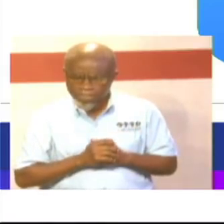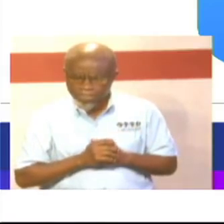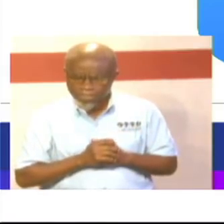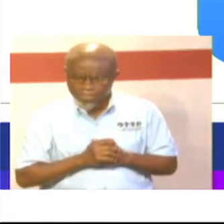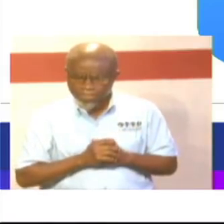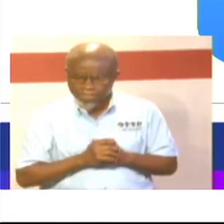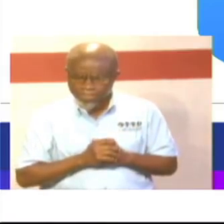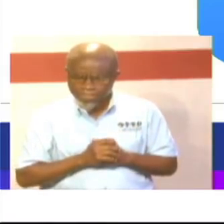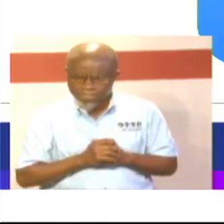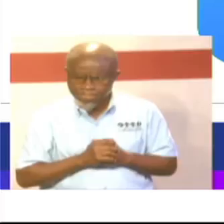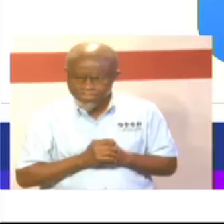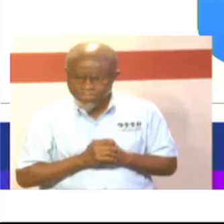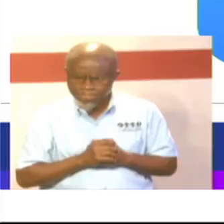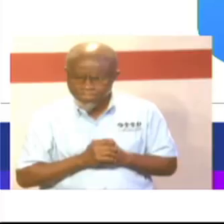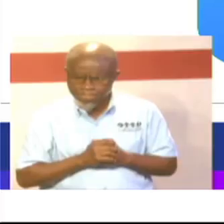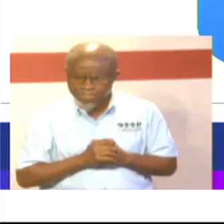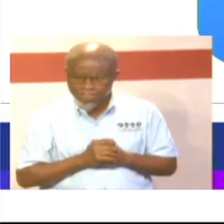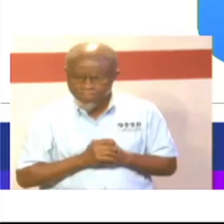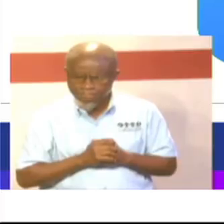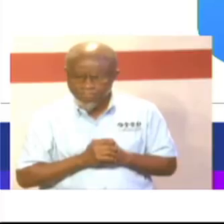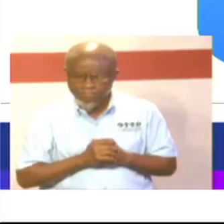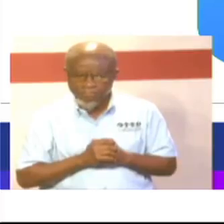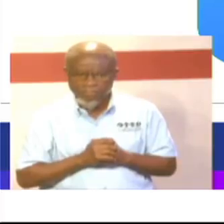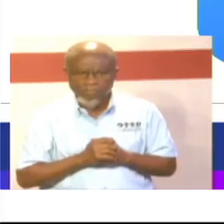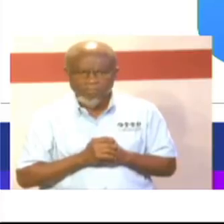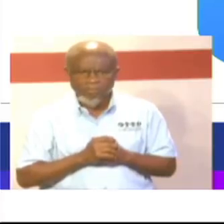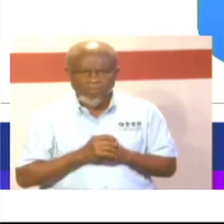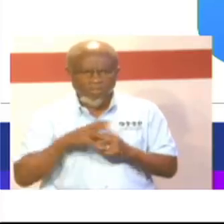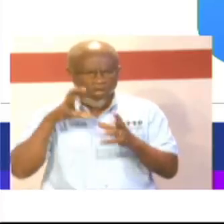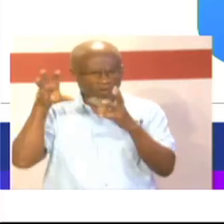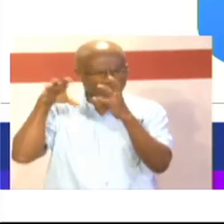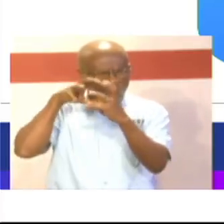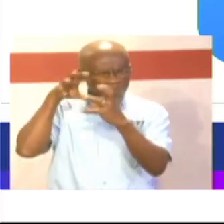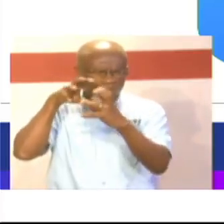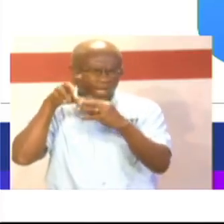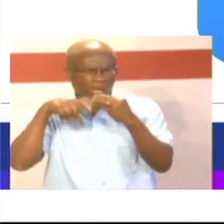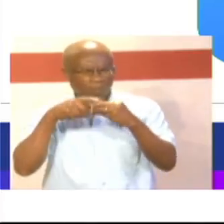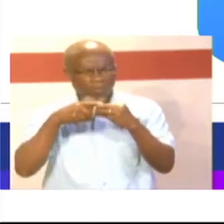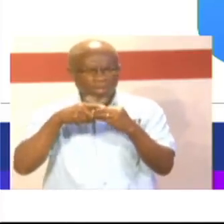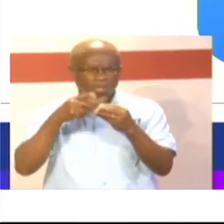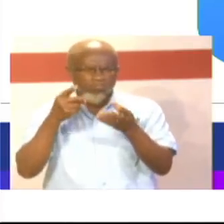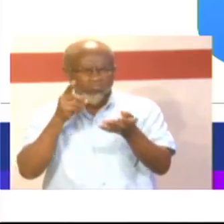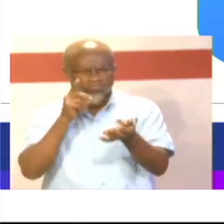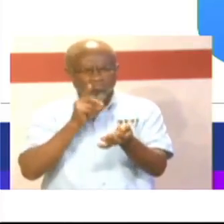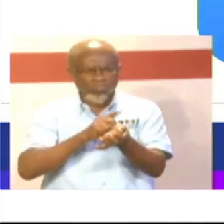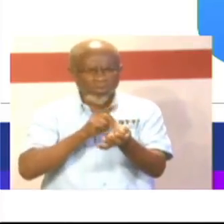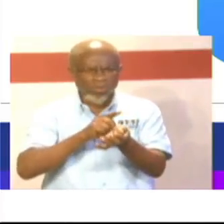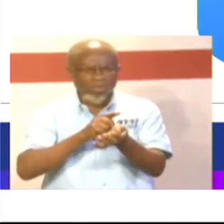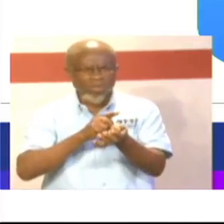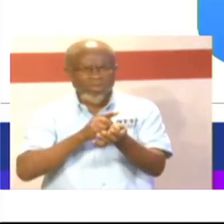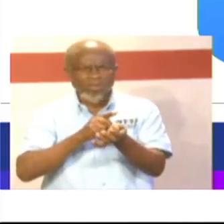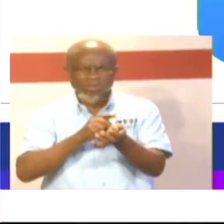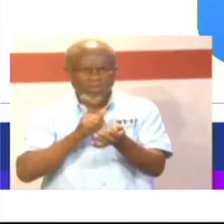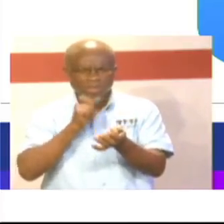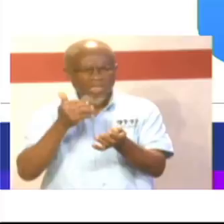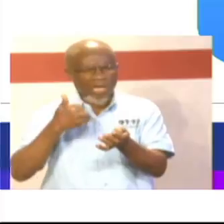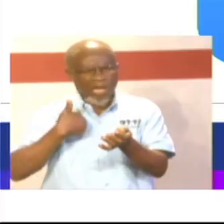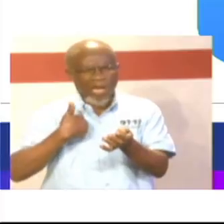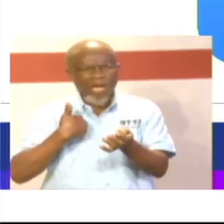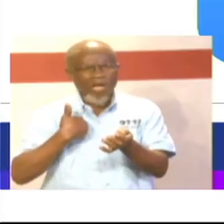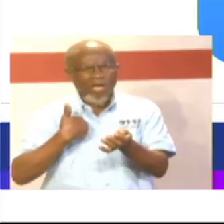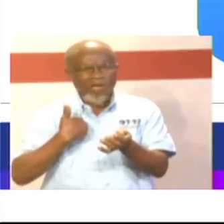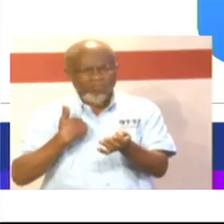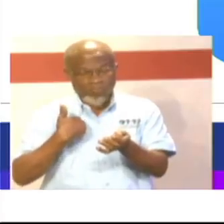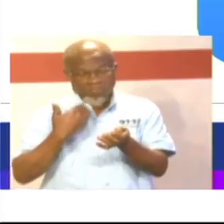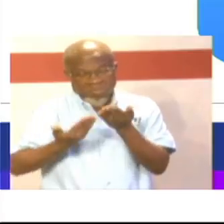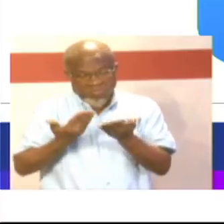about comments made that doctors may have to choose. Are you hearing me? Go ahead. That doctors may